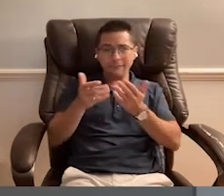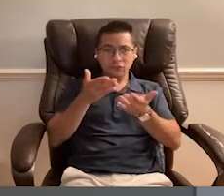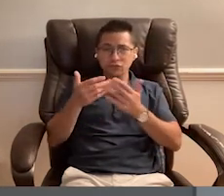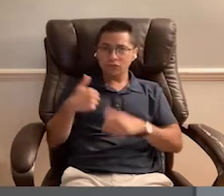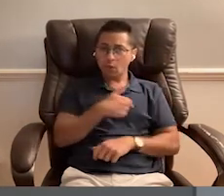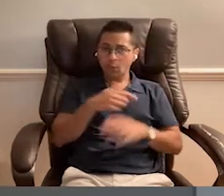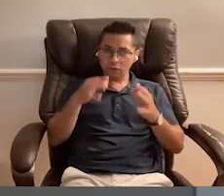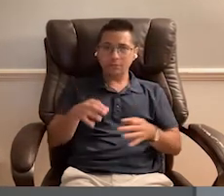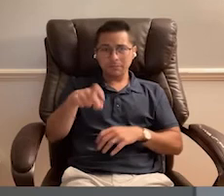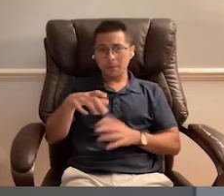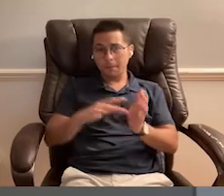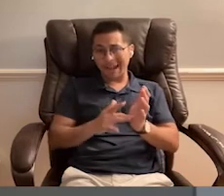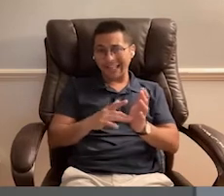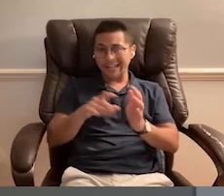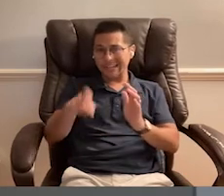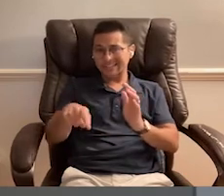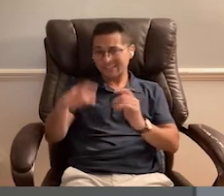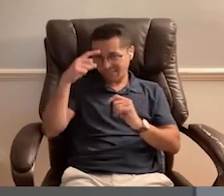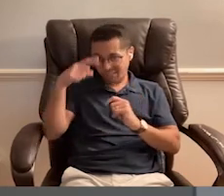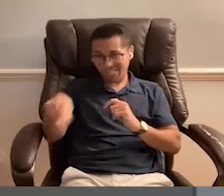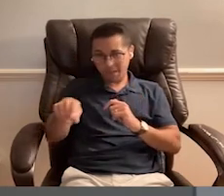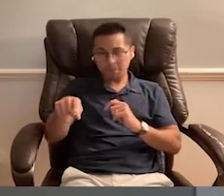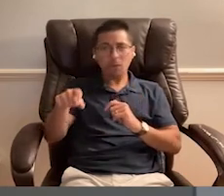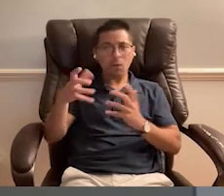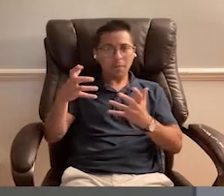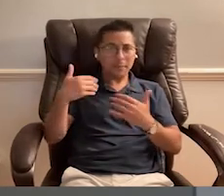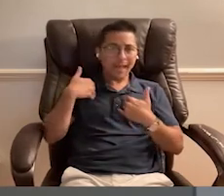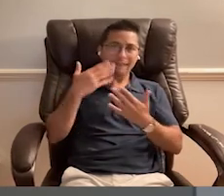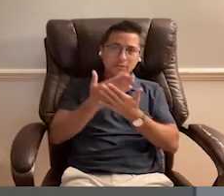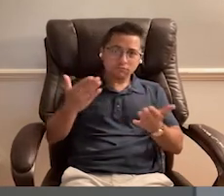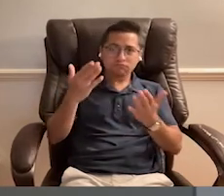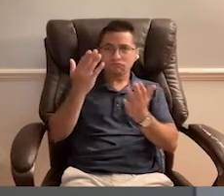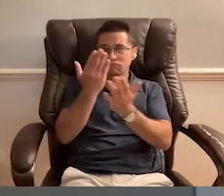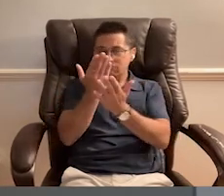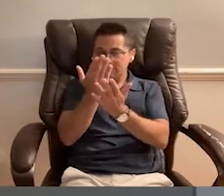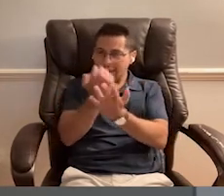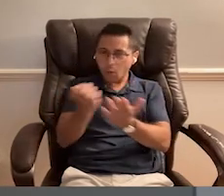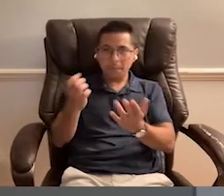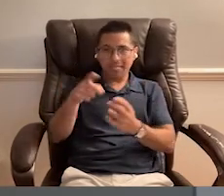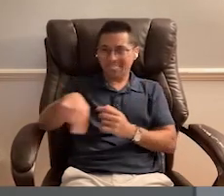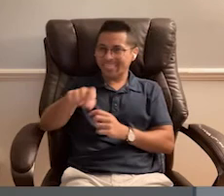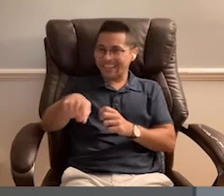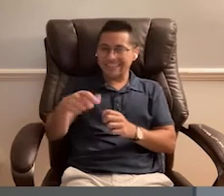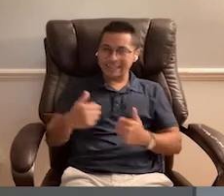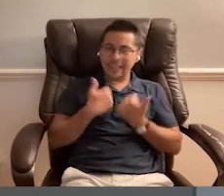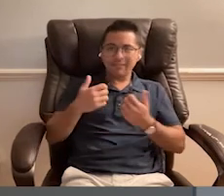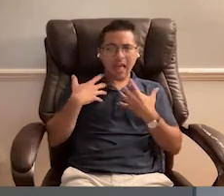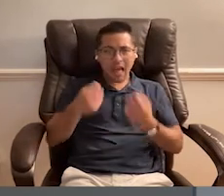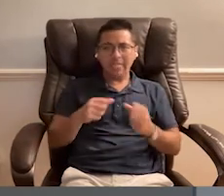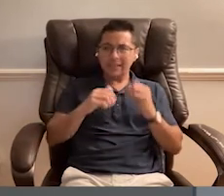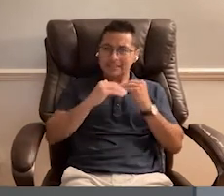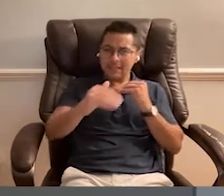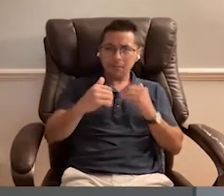mentioned. Every service that we determine needs to be medically necessary for them. We want them to have the supplies and the equipment that